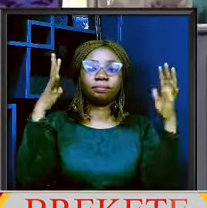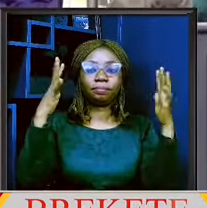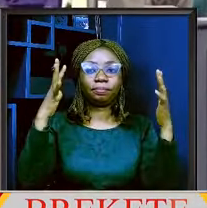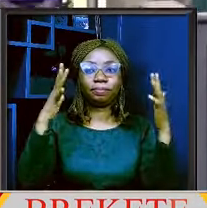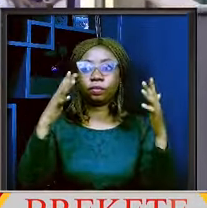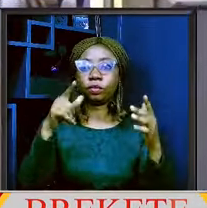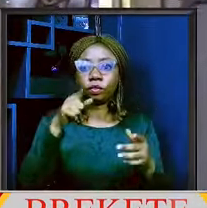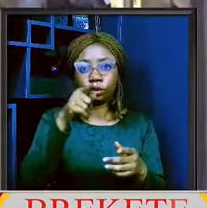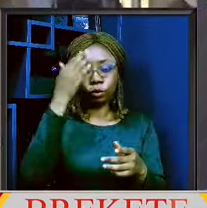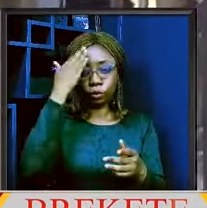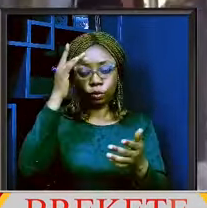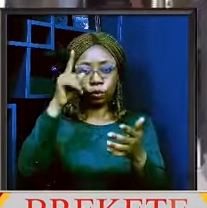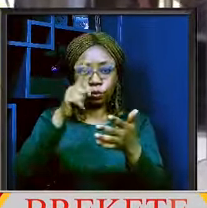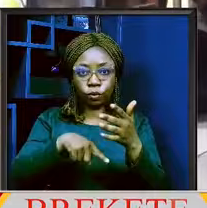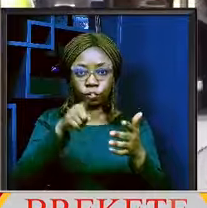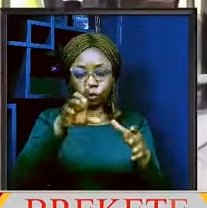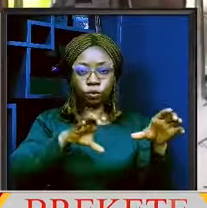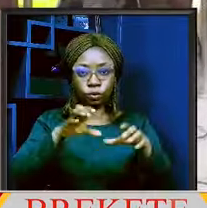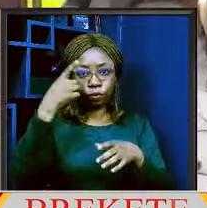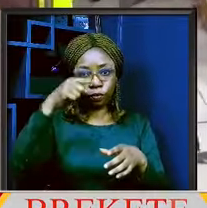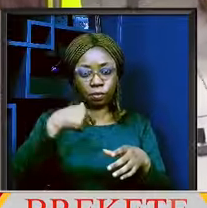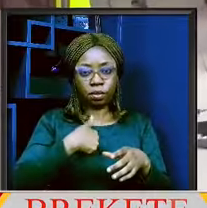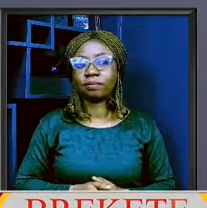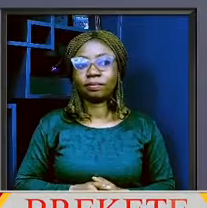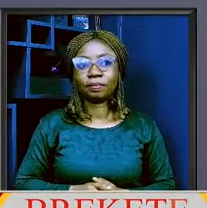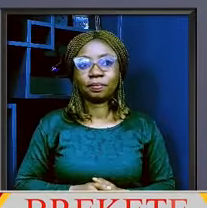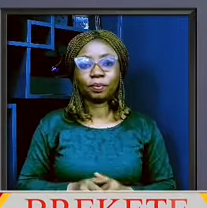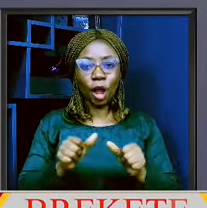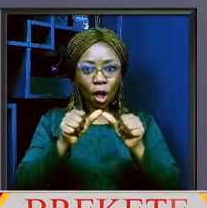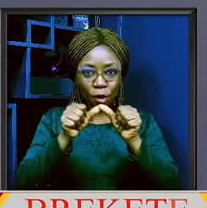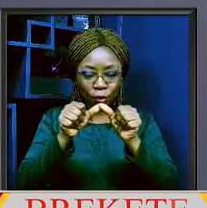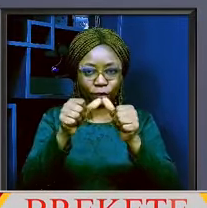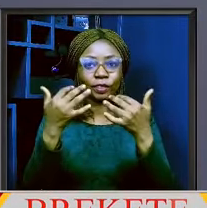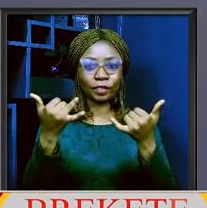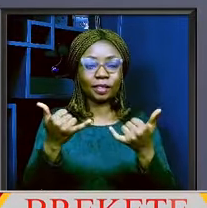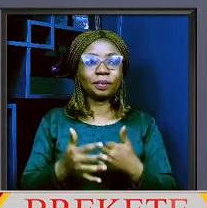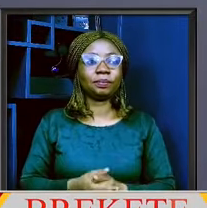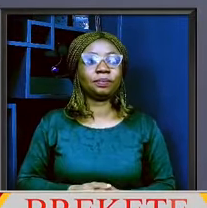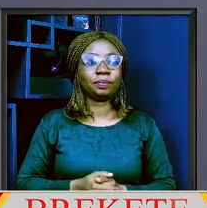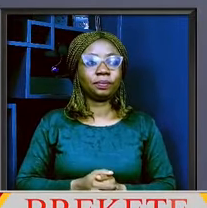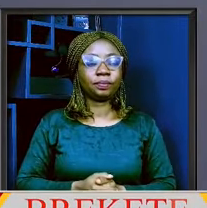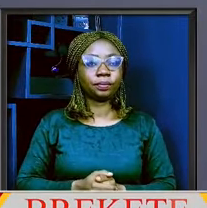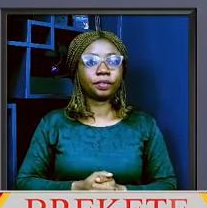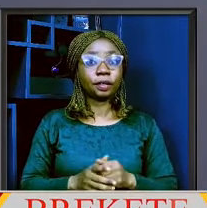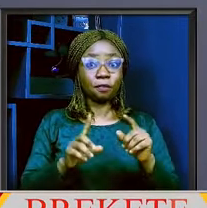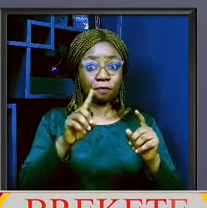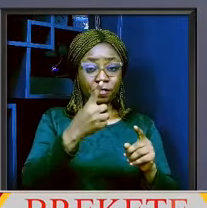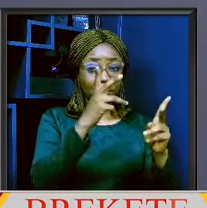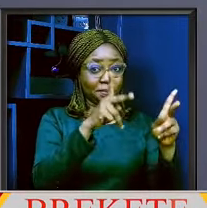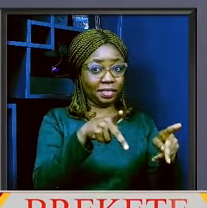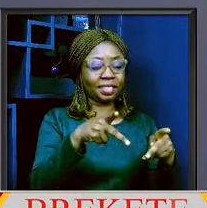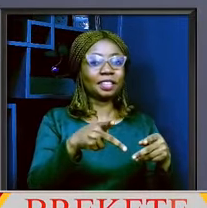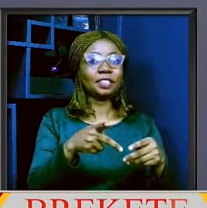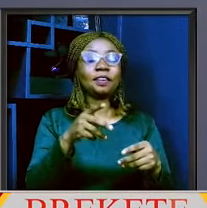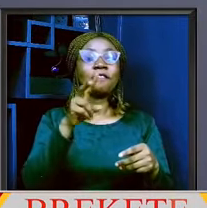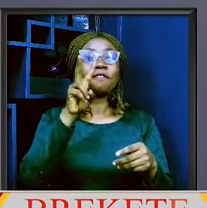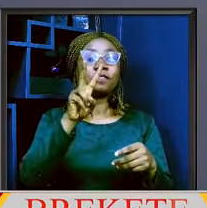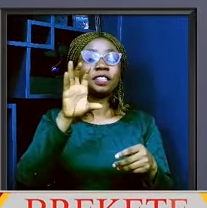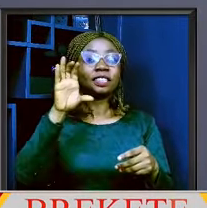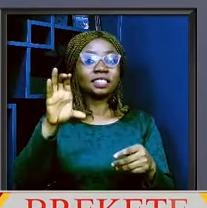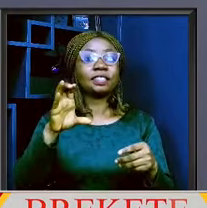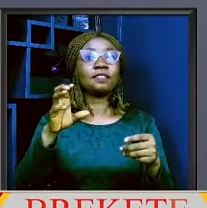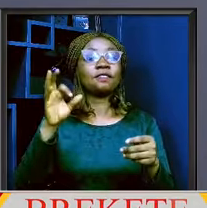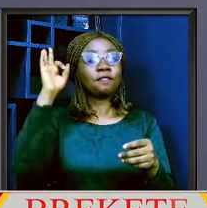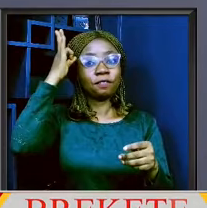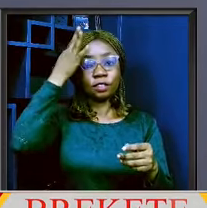You know what you go do for me, sir? No, sir. Come this way. Okay, sir. To the second person now. The first person. The Vice Chancellor of